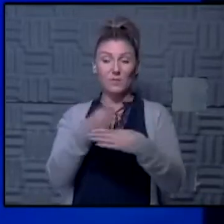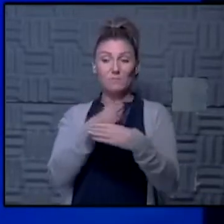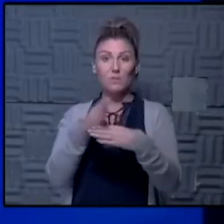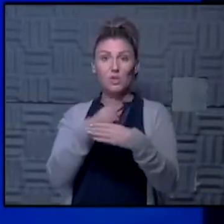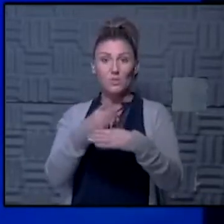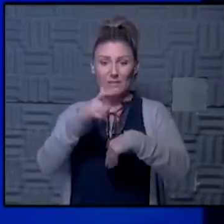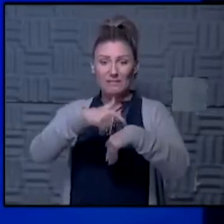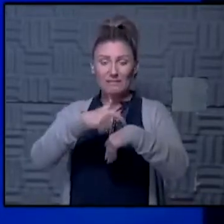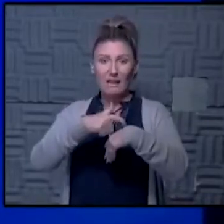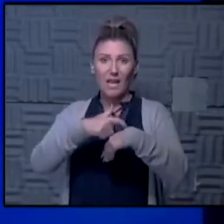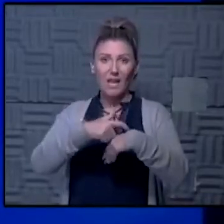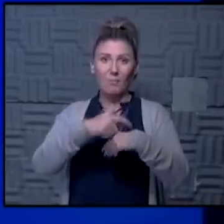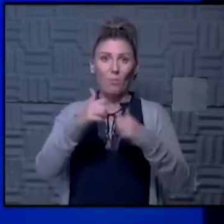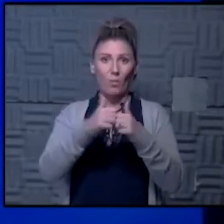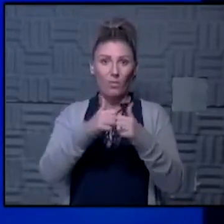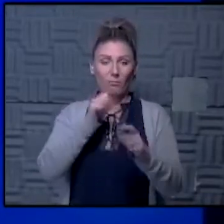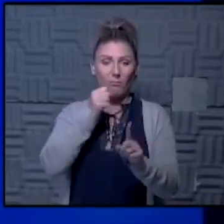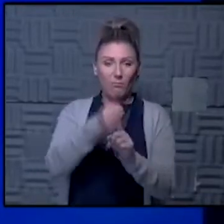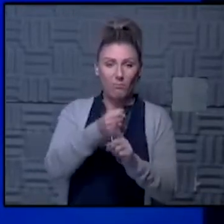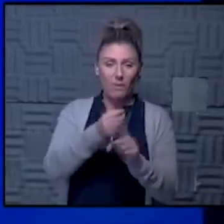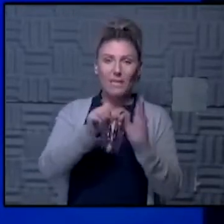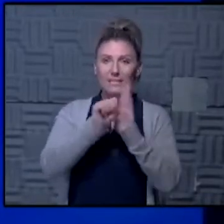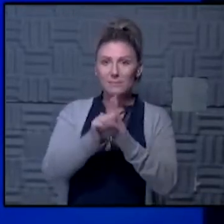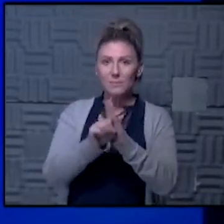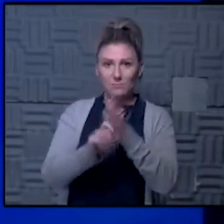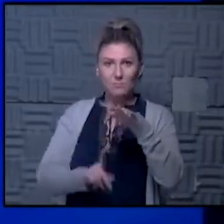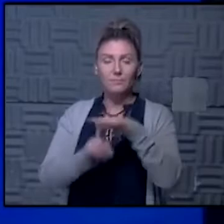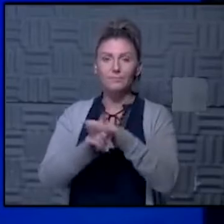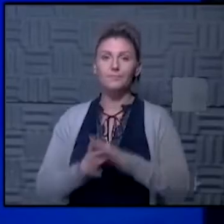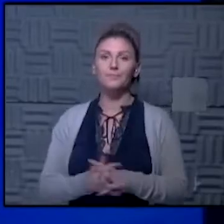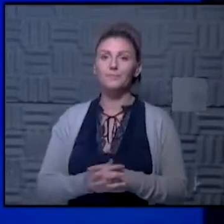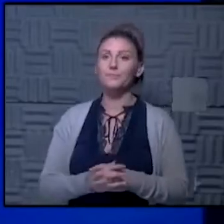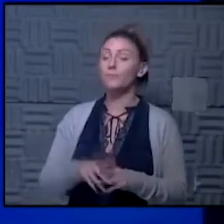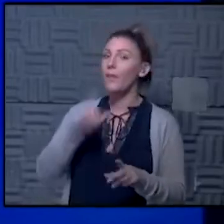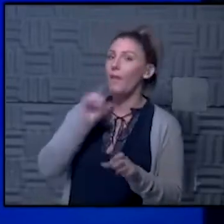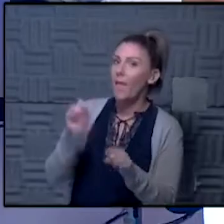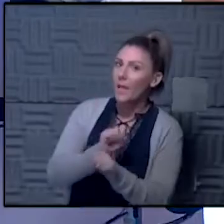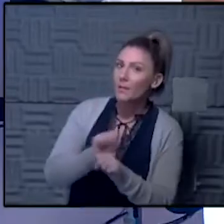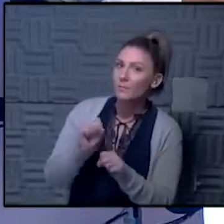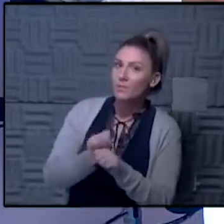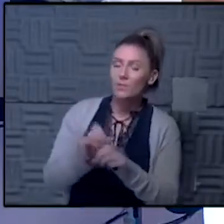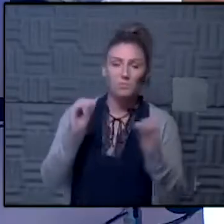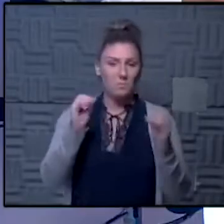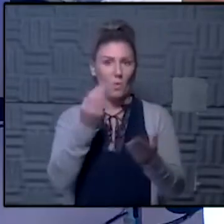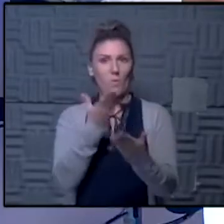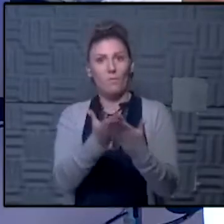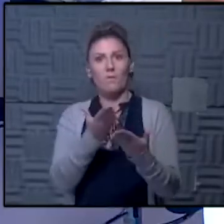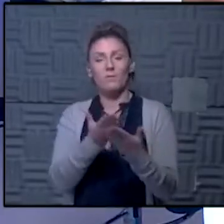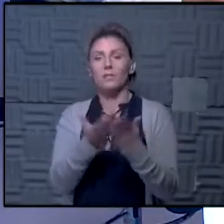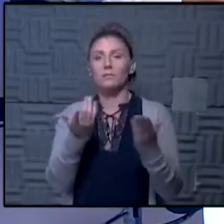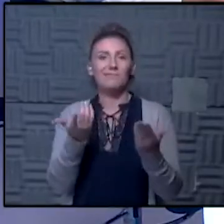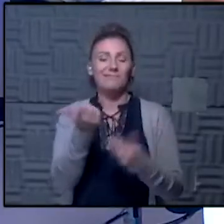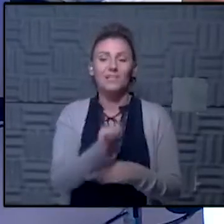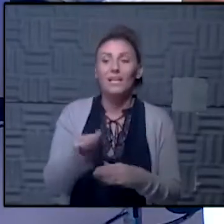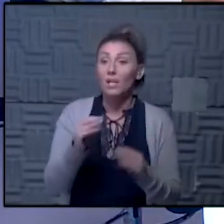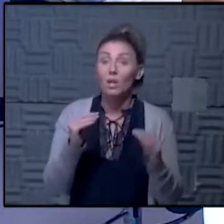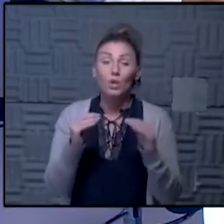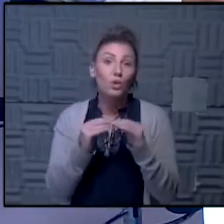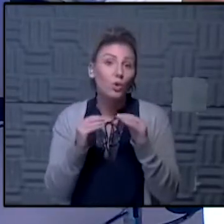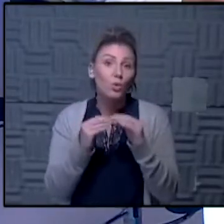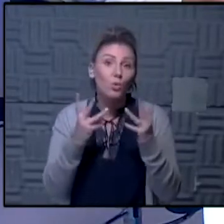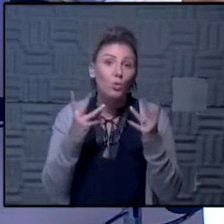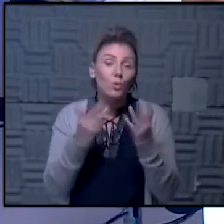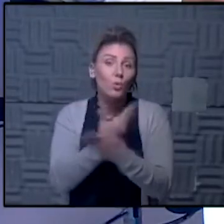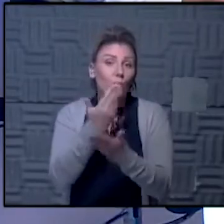the time of onset to symptoms for any of those circumstances. Yeah, absolutely. There are no evidence of any new